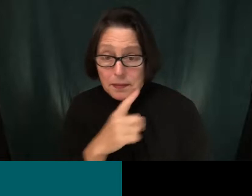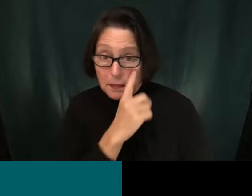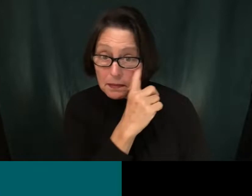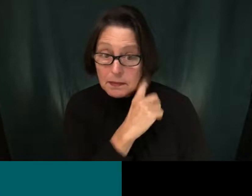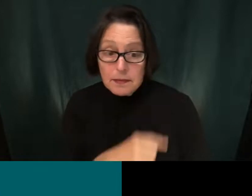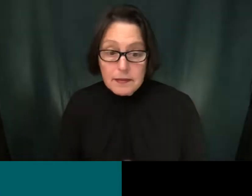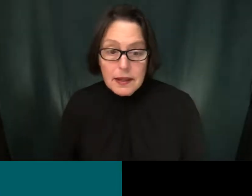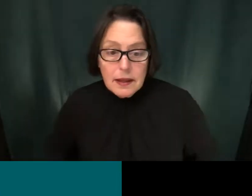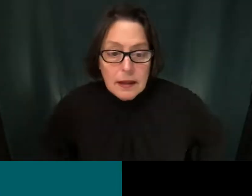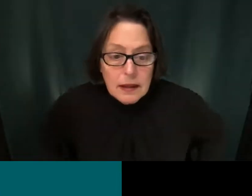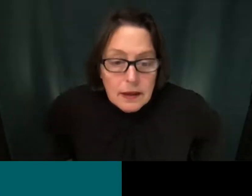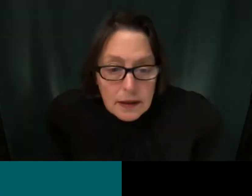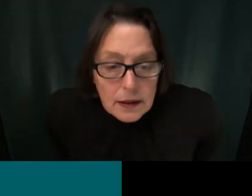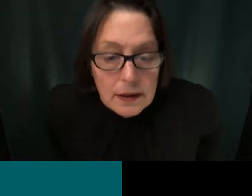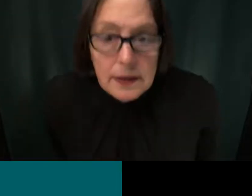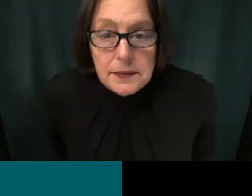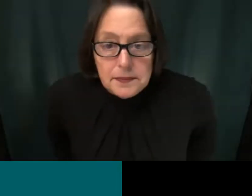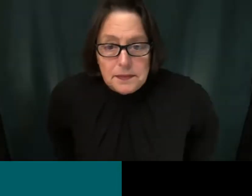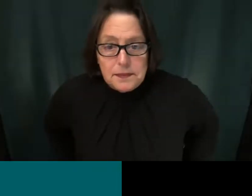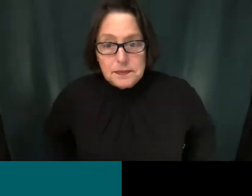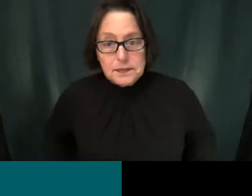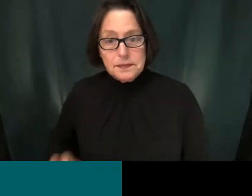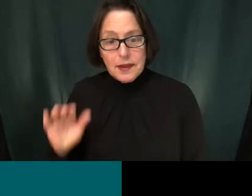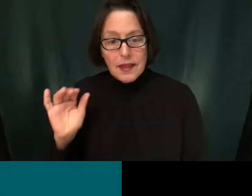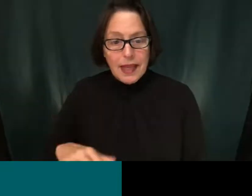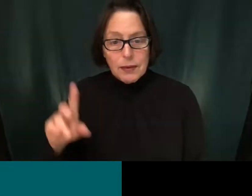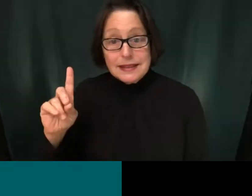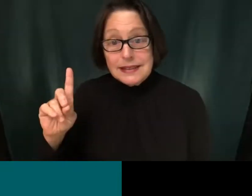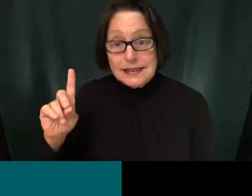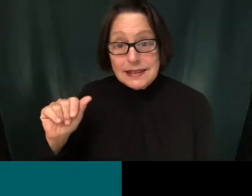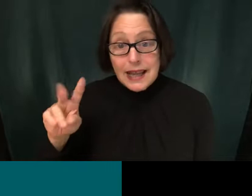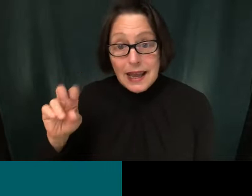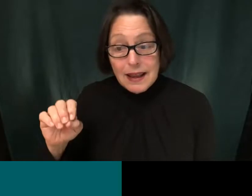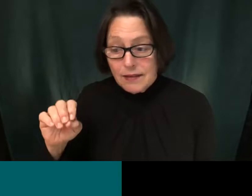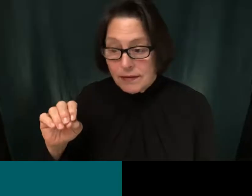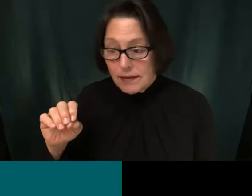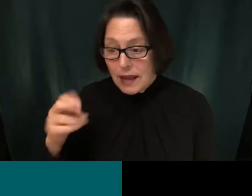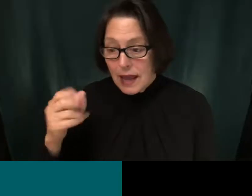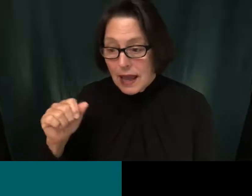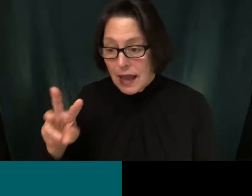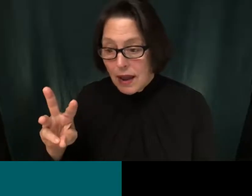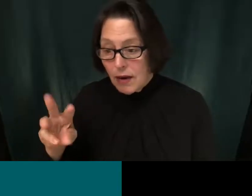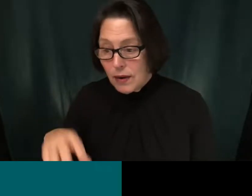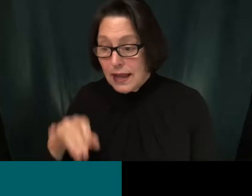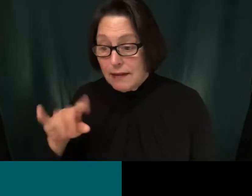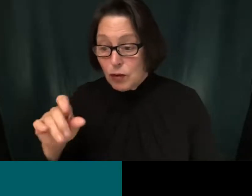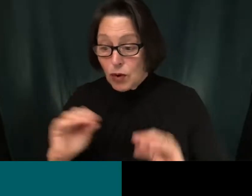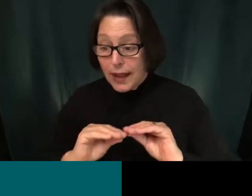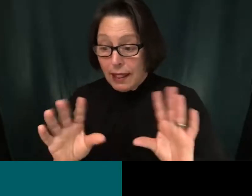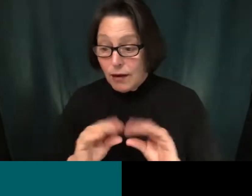Yeah, that was from Dave Ho. If you could, or Dave Howe, sorry, if you could put that in the chat, the clarifying.